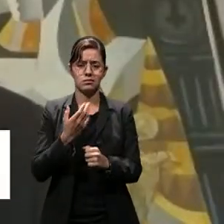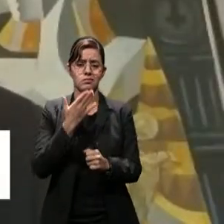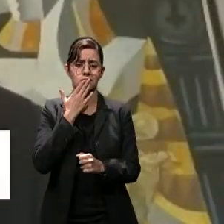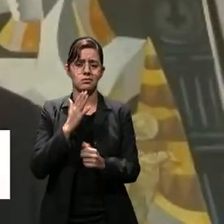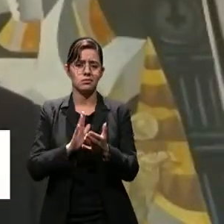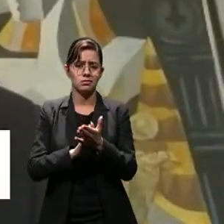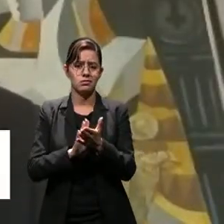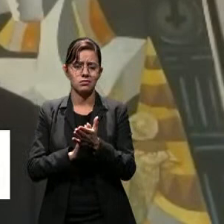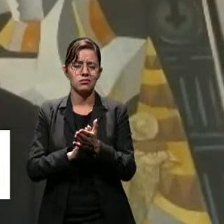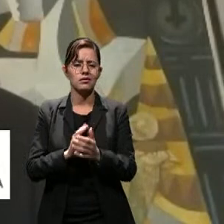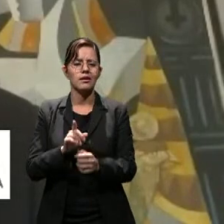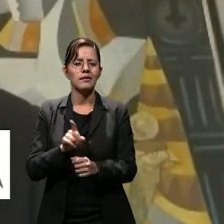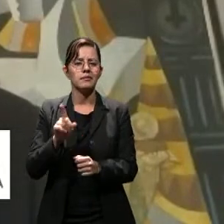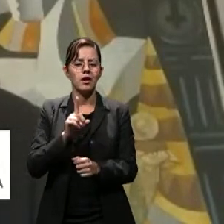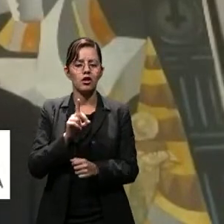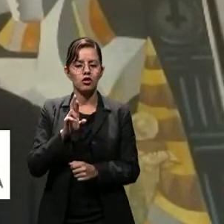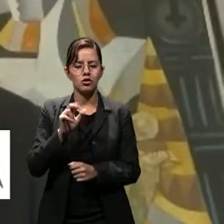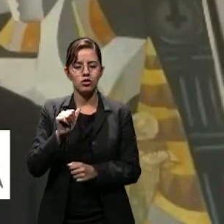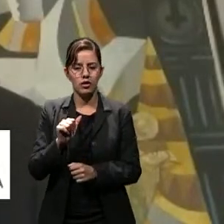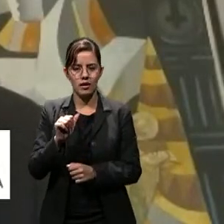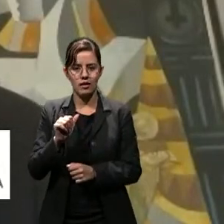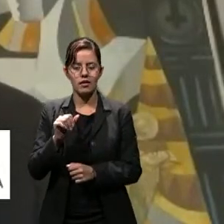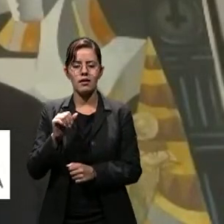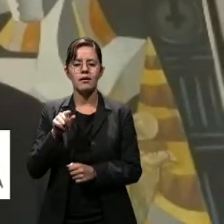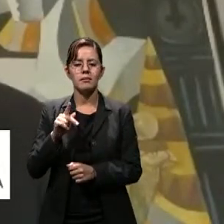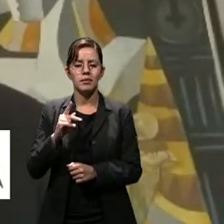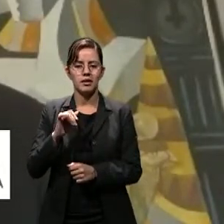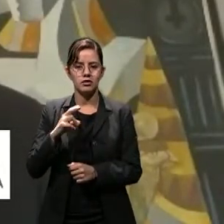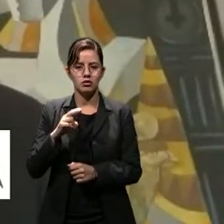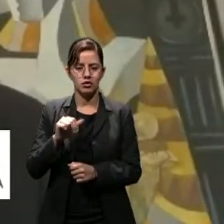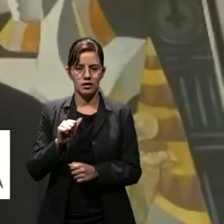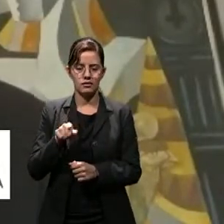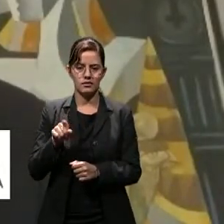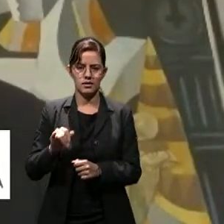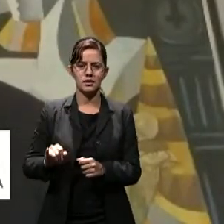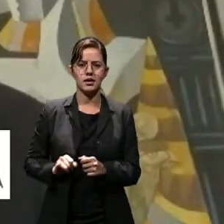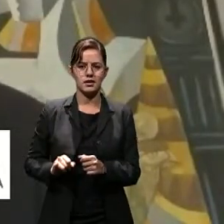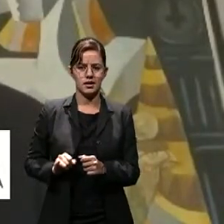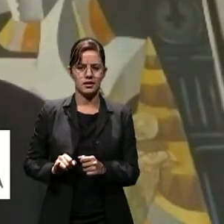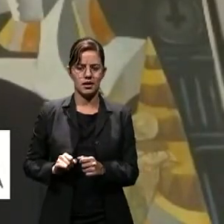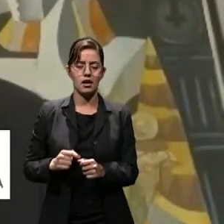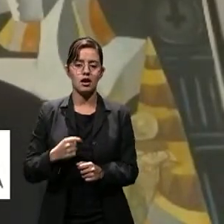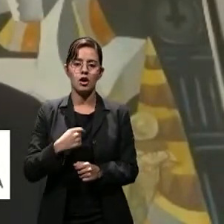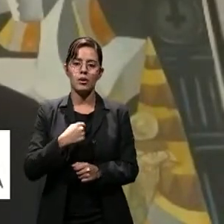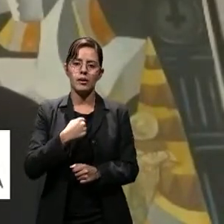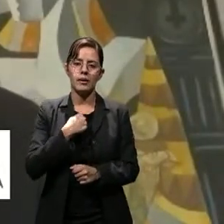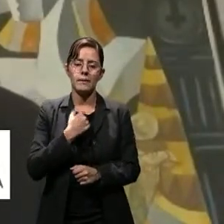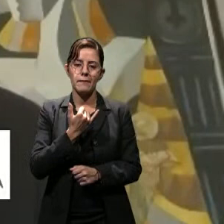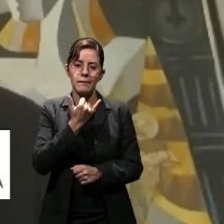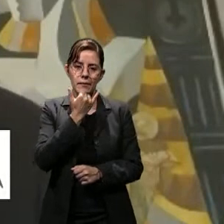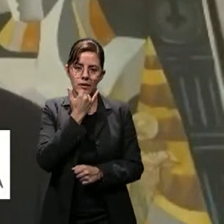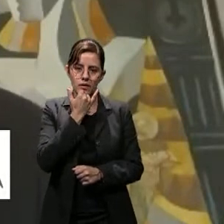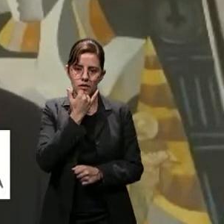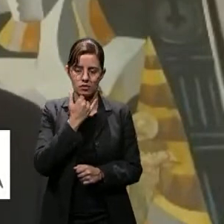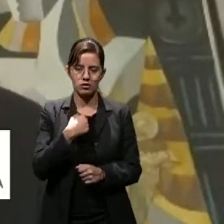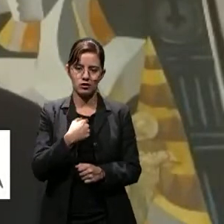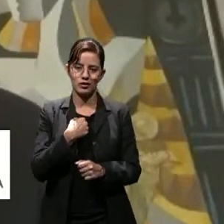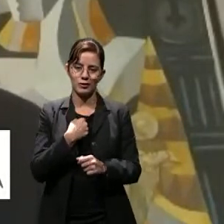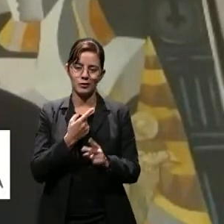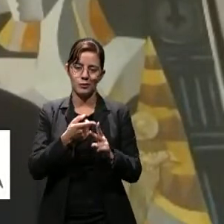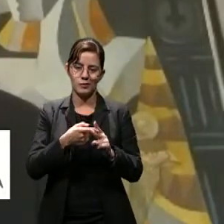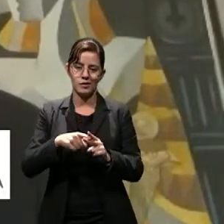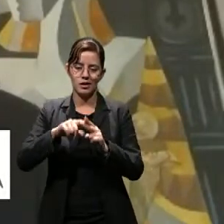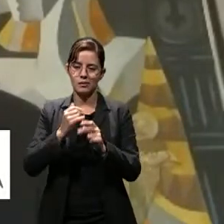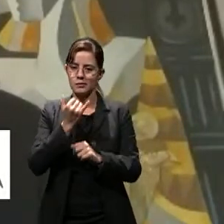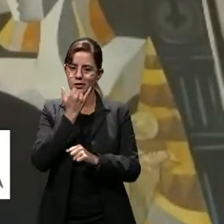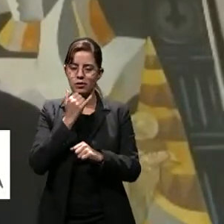introduction that Dr. Pachon has made is very interesting, and I am going to apologize in